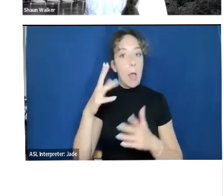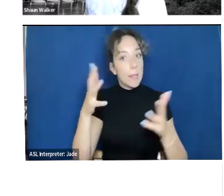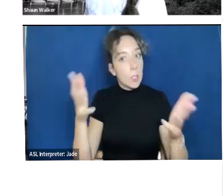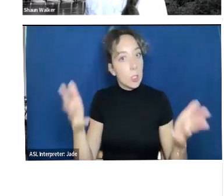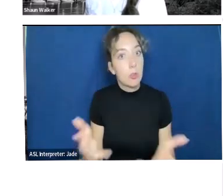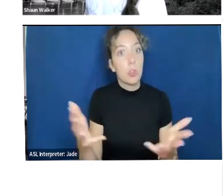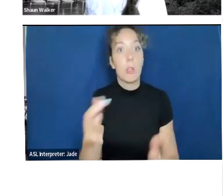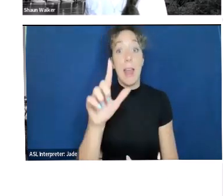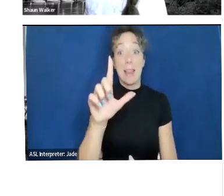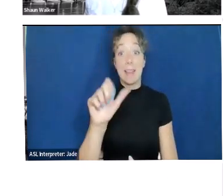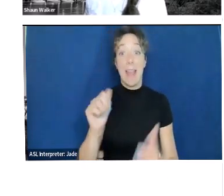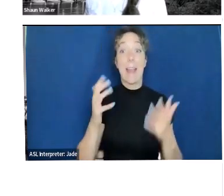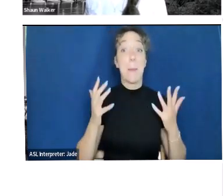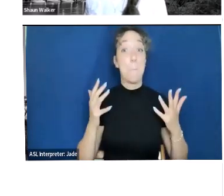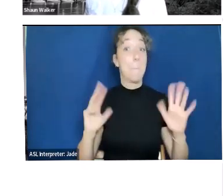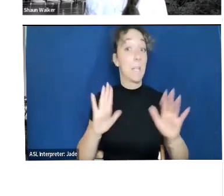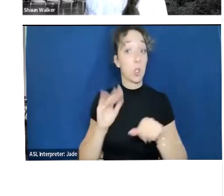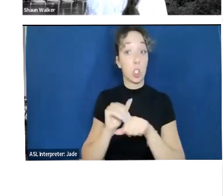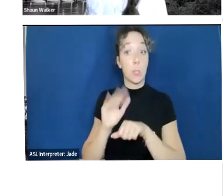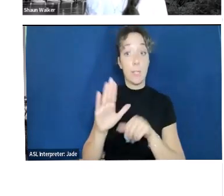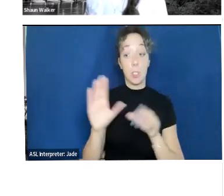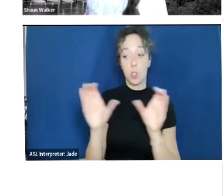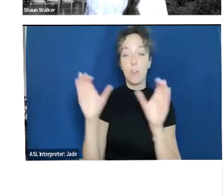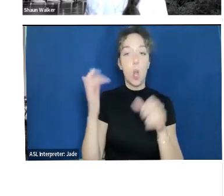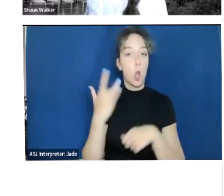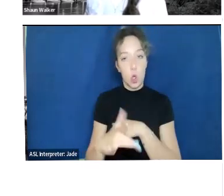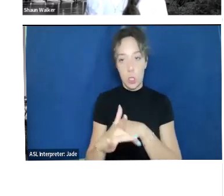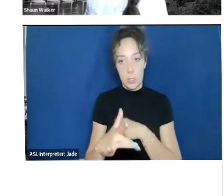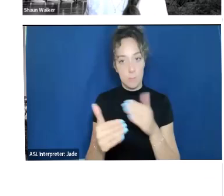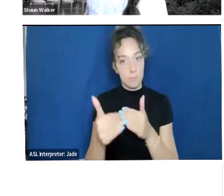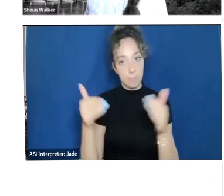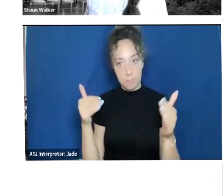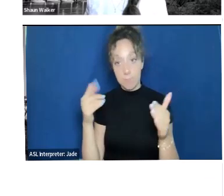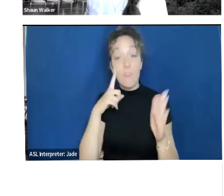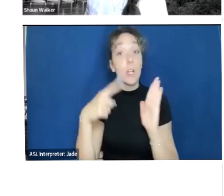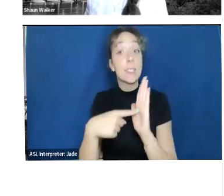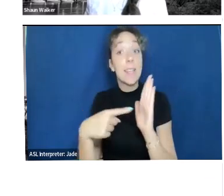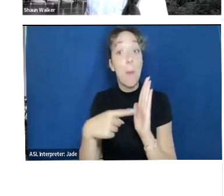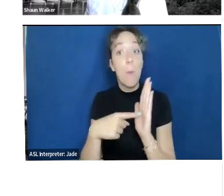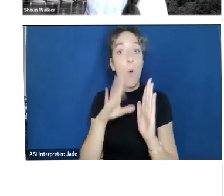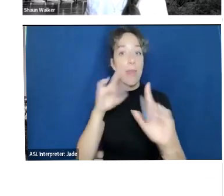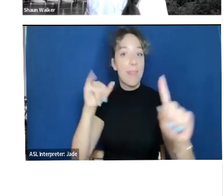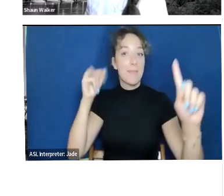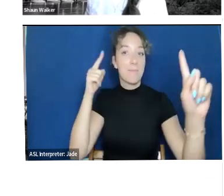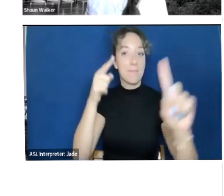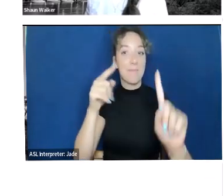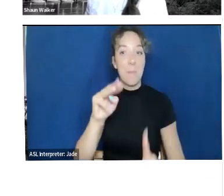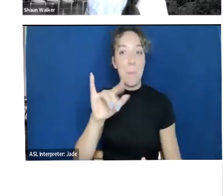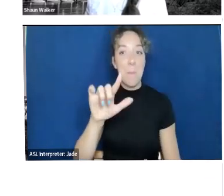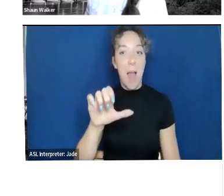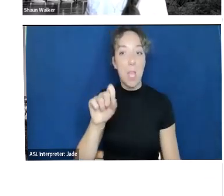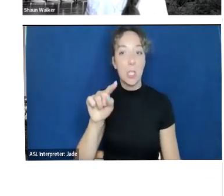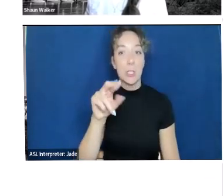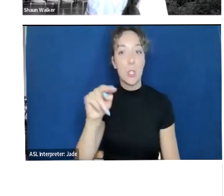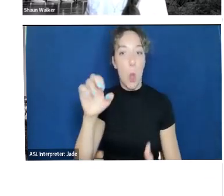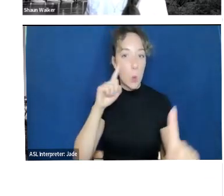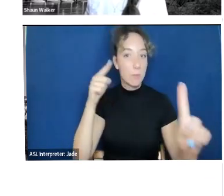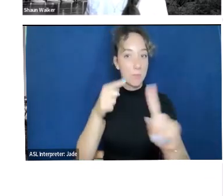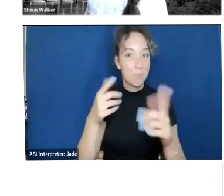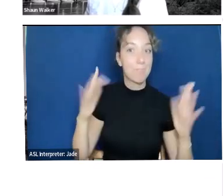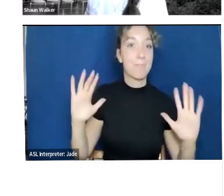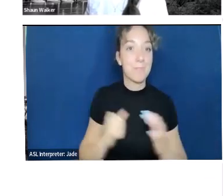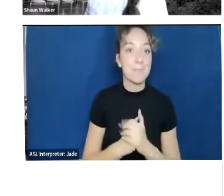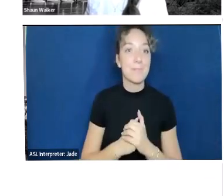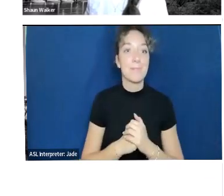their submissions and certify early, i.e. the milestones. This information can continue